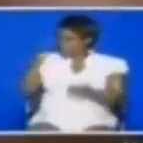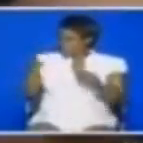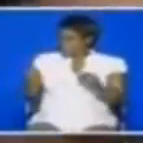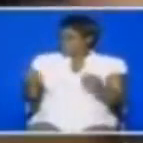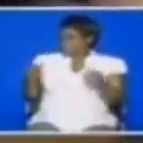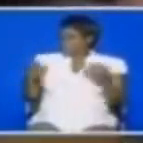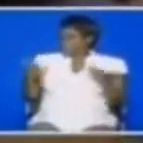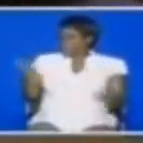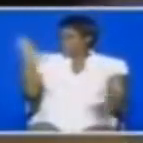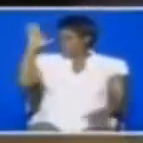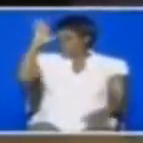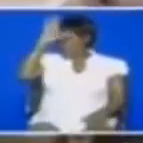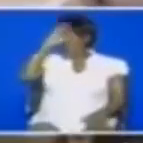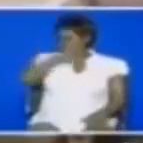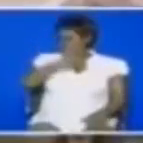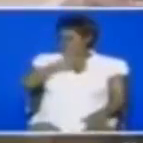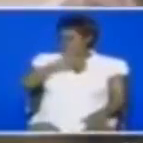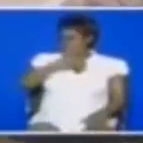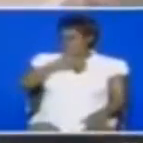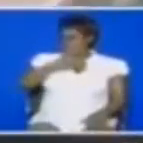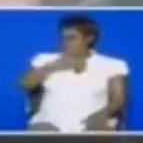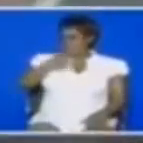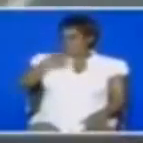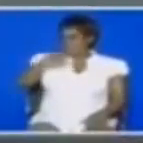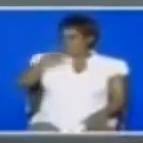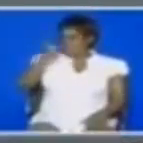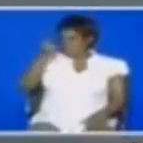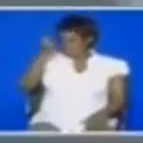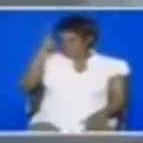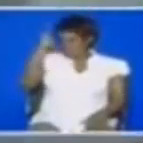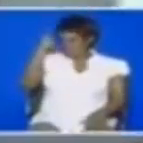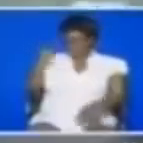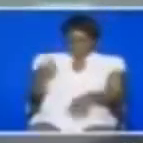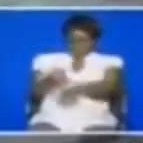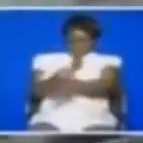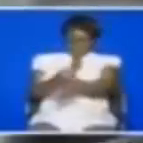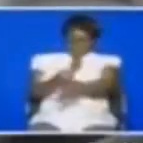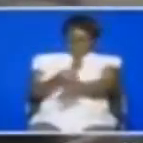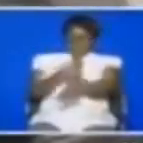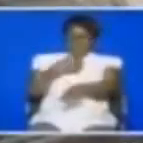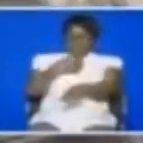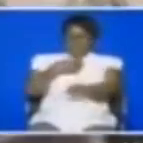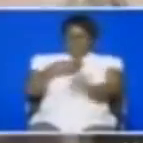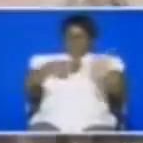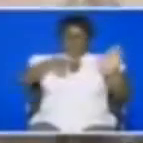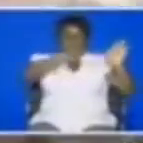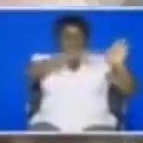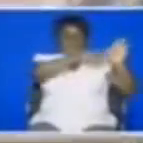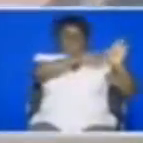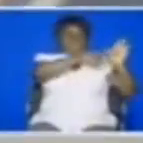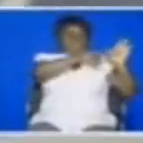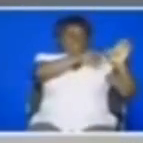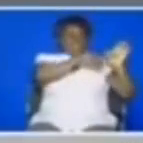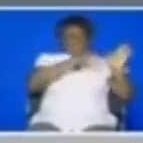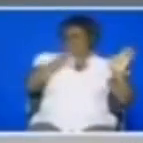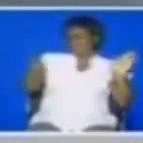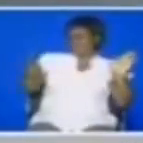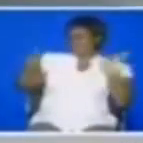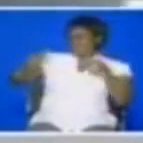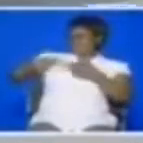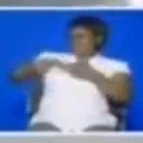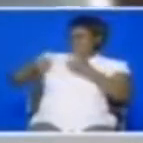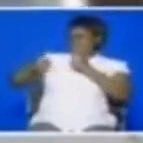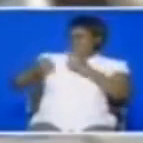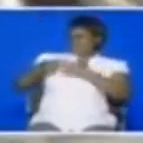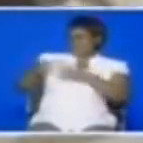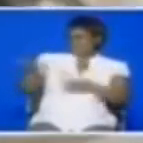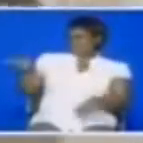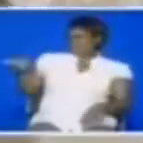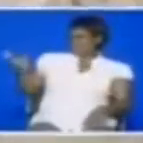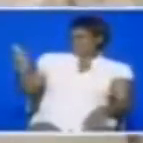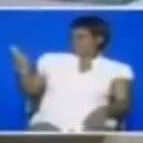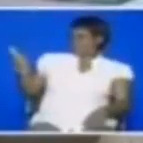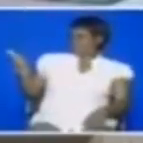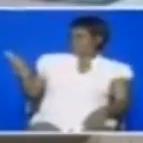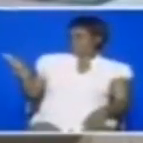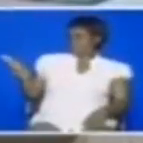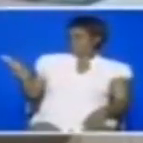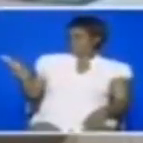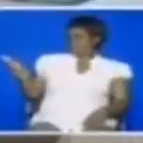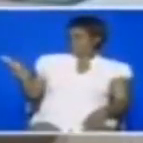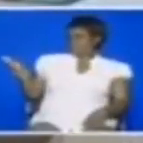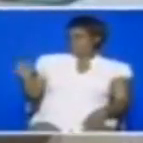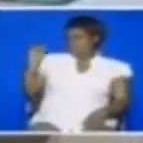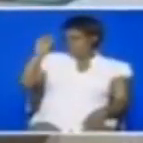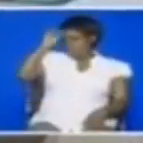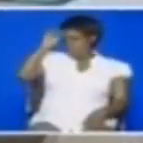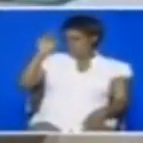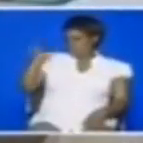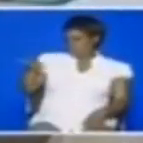with the misconceptions from some quarters that tattoos have negative connotations such as relations to gangs or rebels?